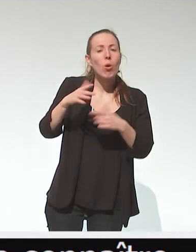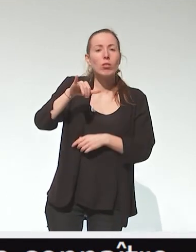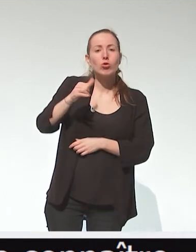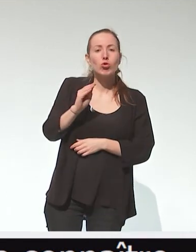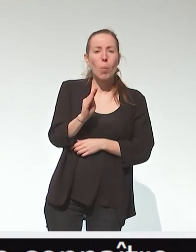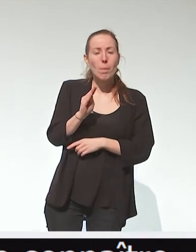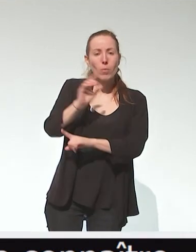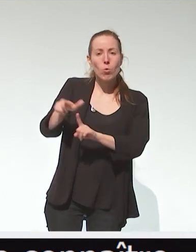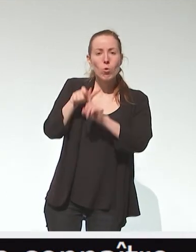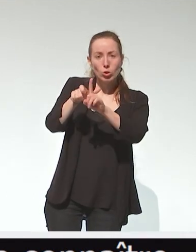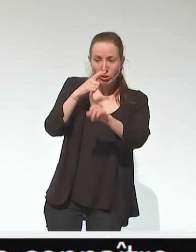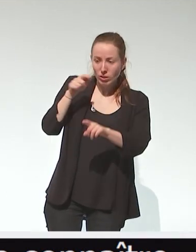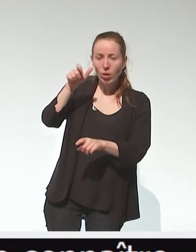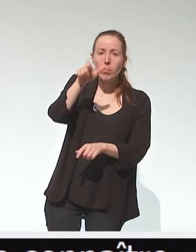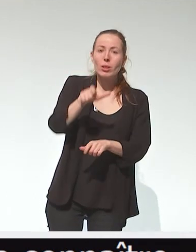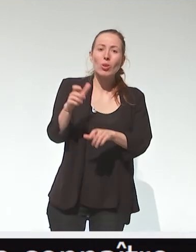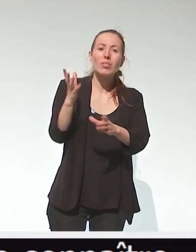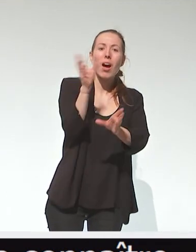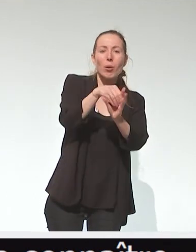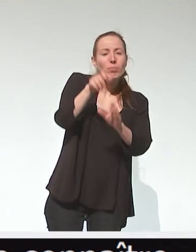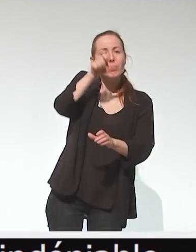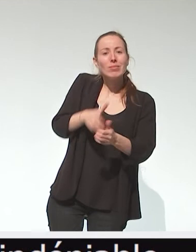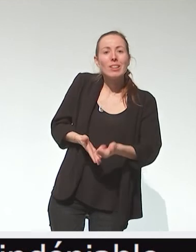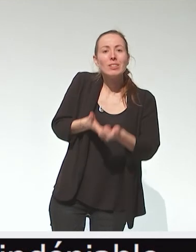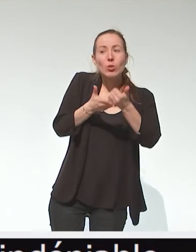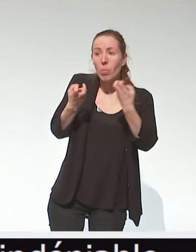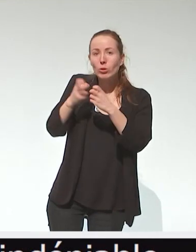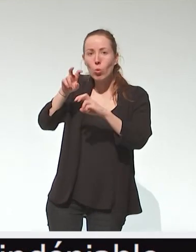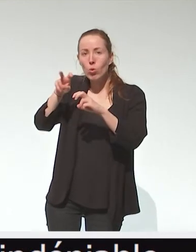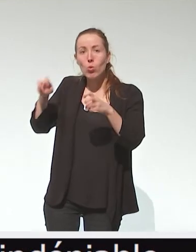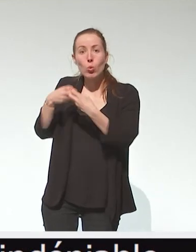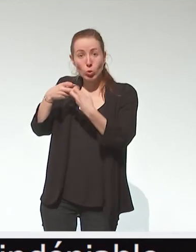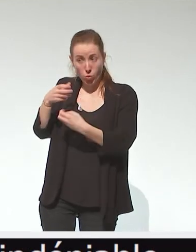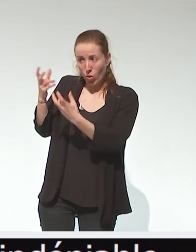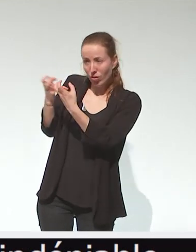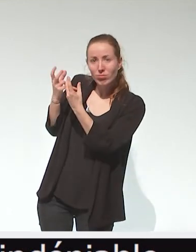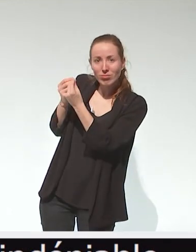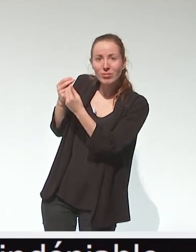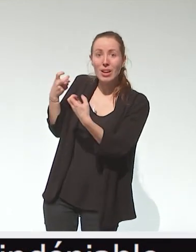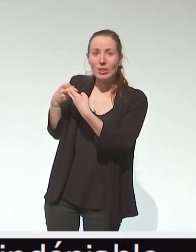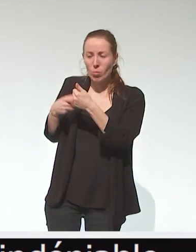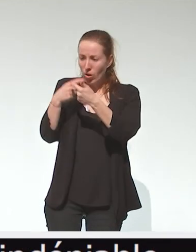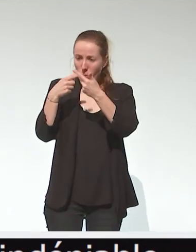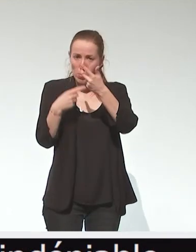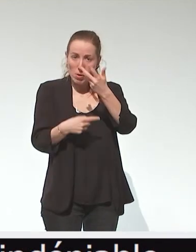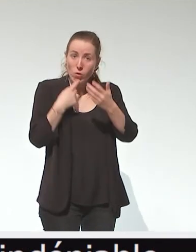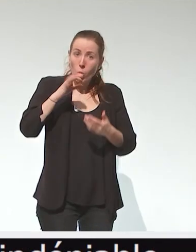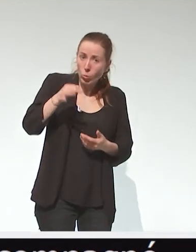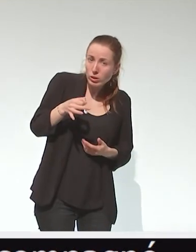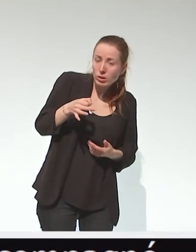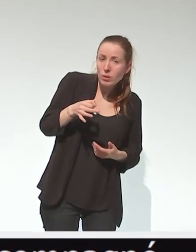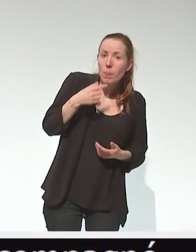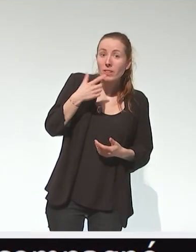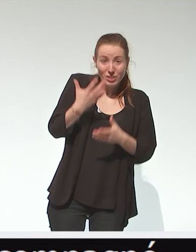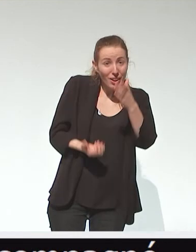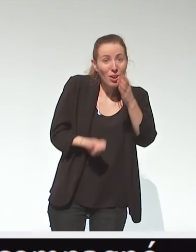coaching, assisted work, to facilitate inclusion. There were examples coming from